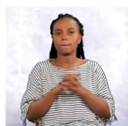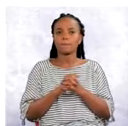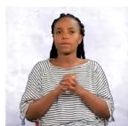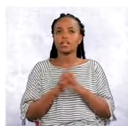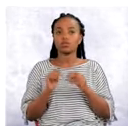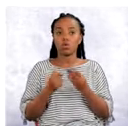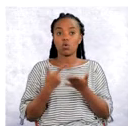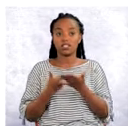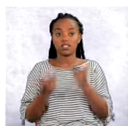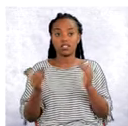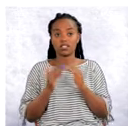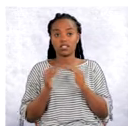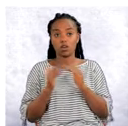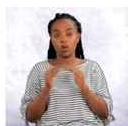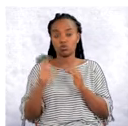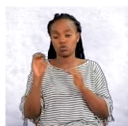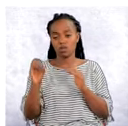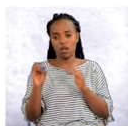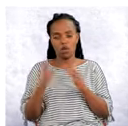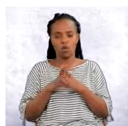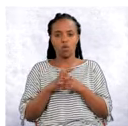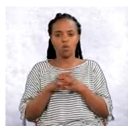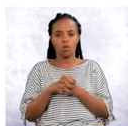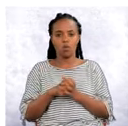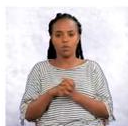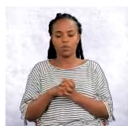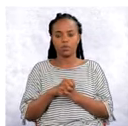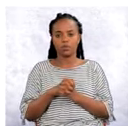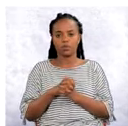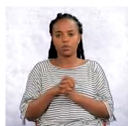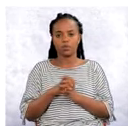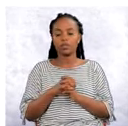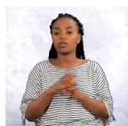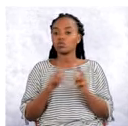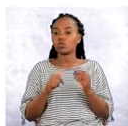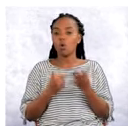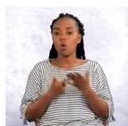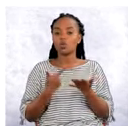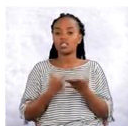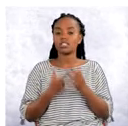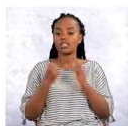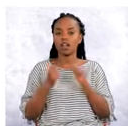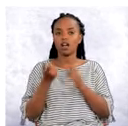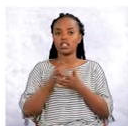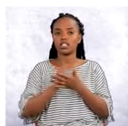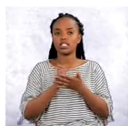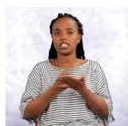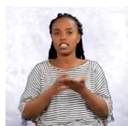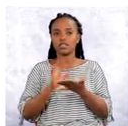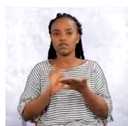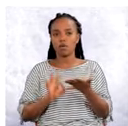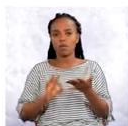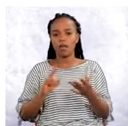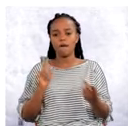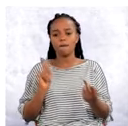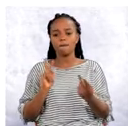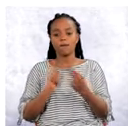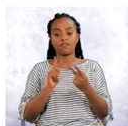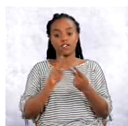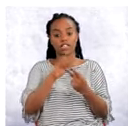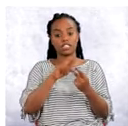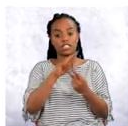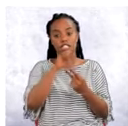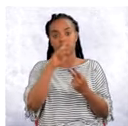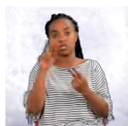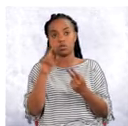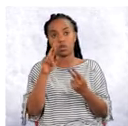So this equal to this, 0. So this can be written in this form, this is a perfect square, half